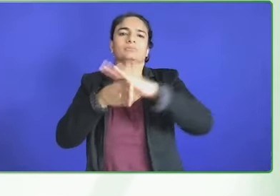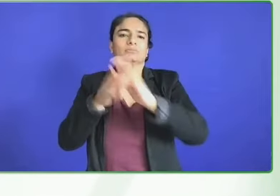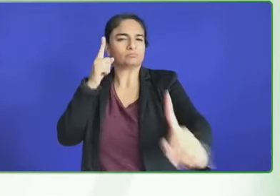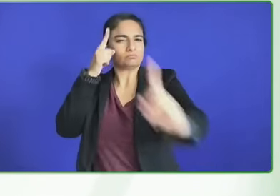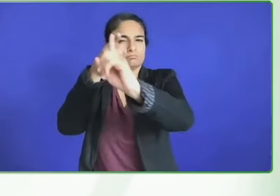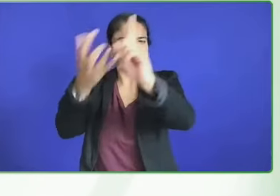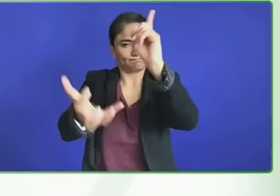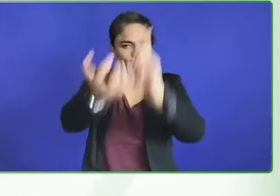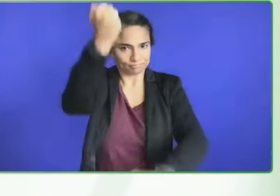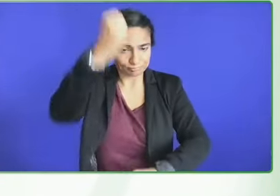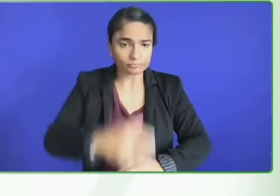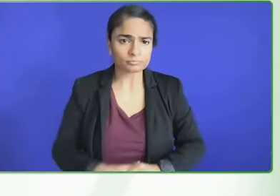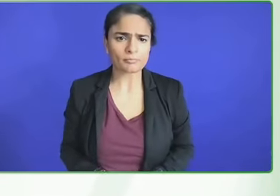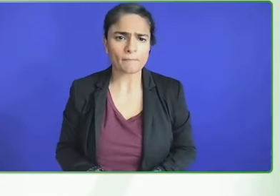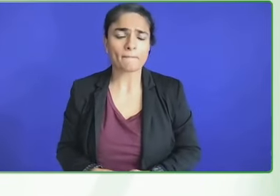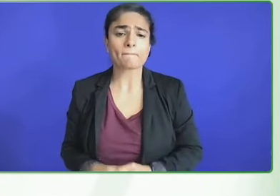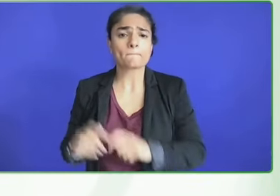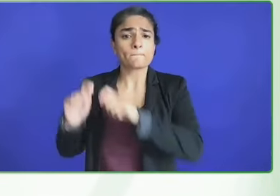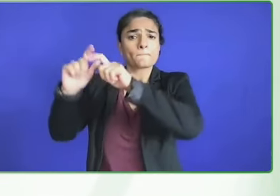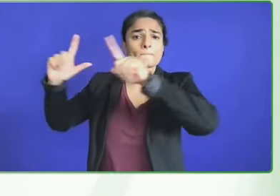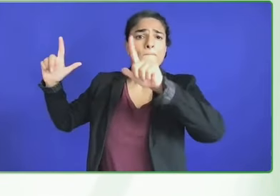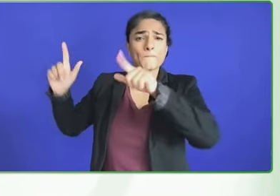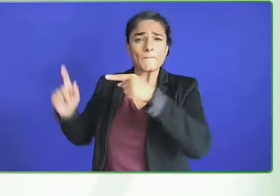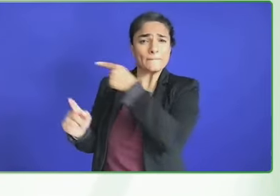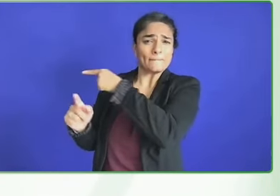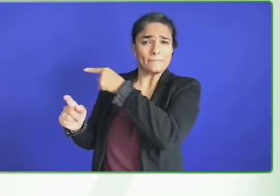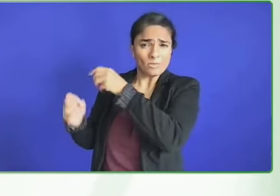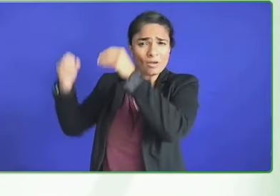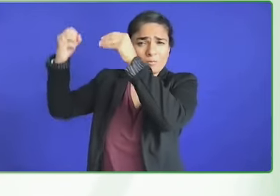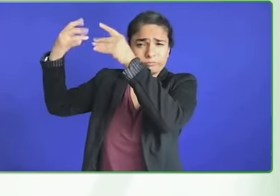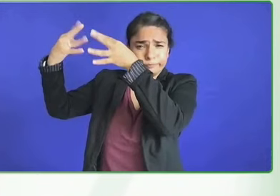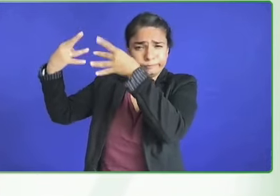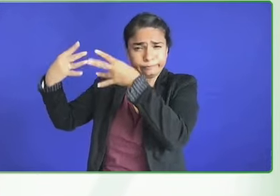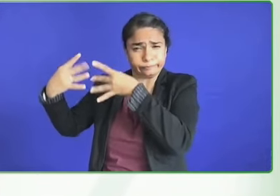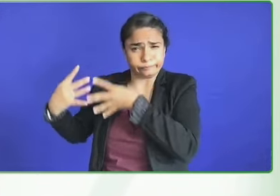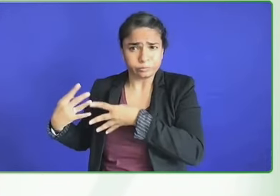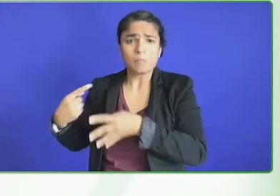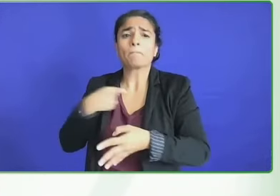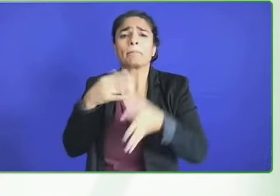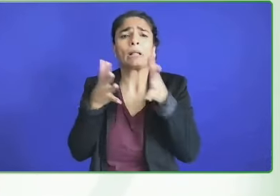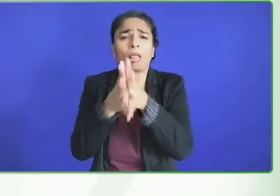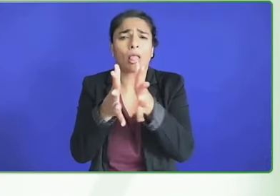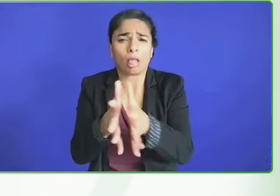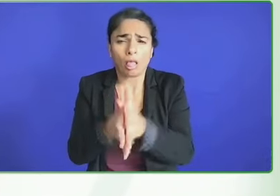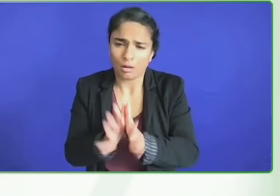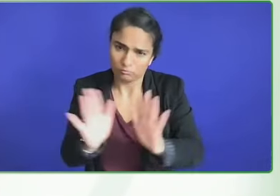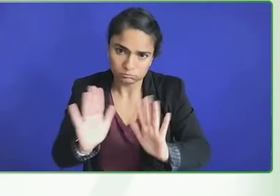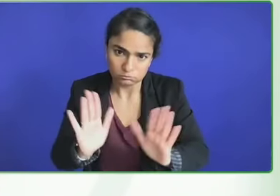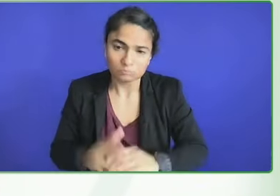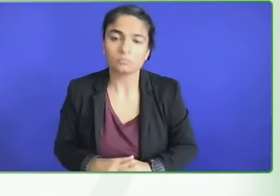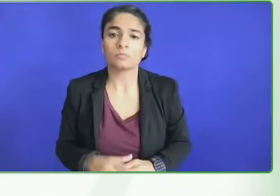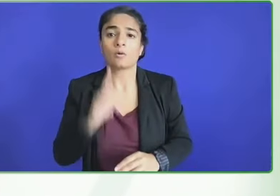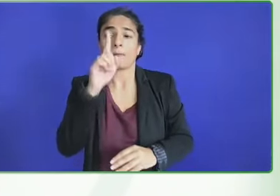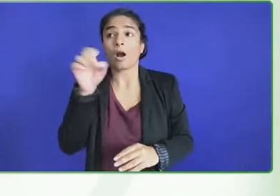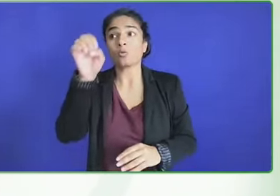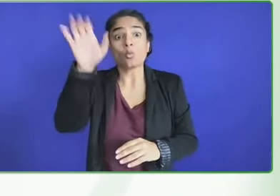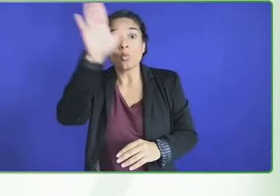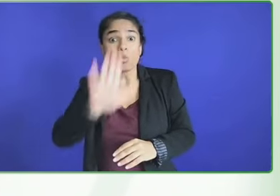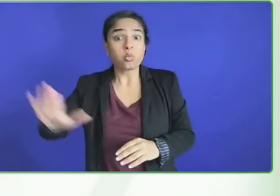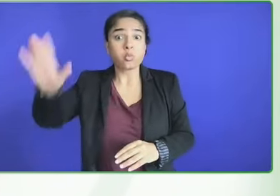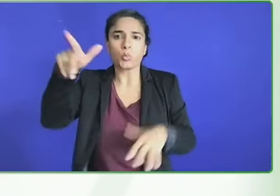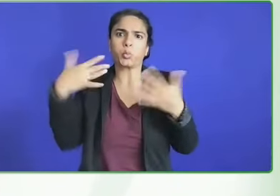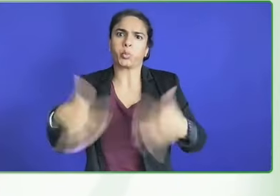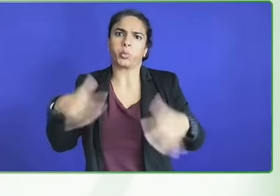What is unique, and we have thematics in the area of transport, we have some horizontal legislation, for example, in the web